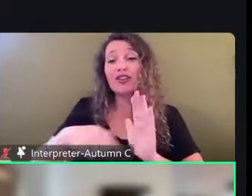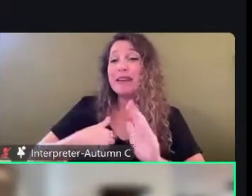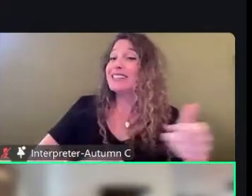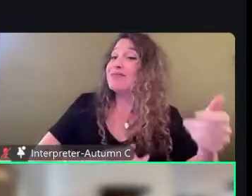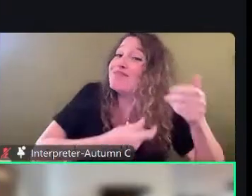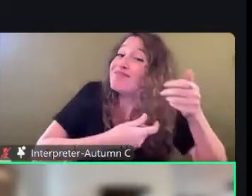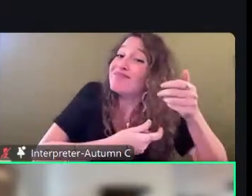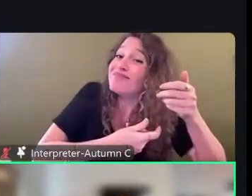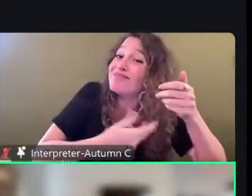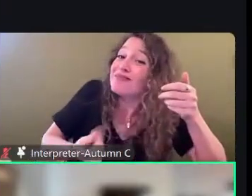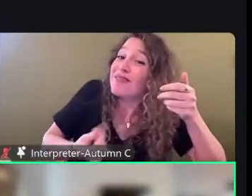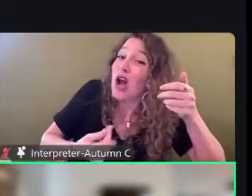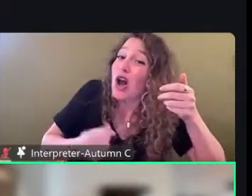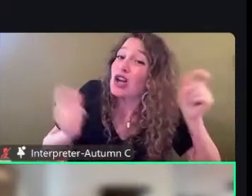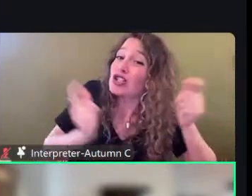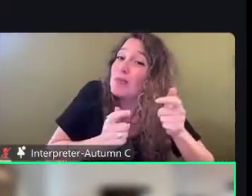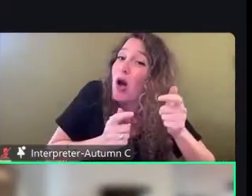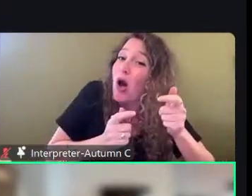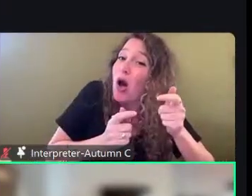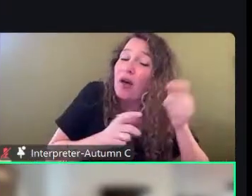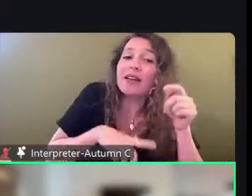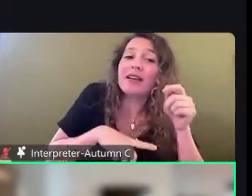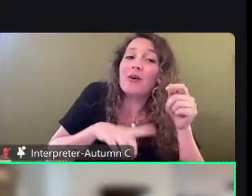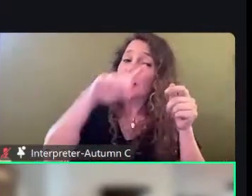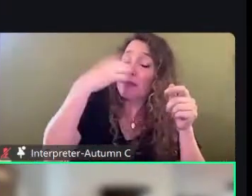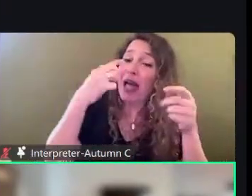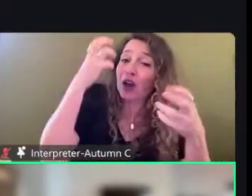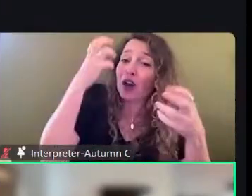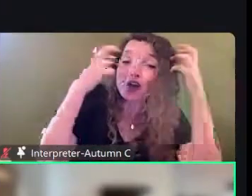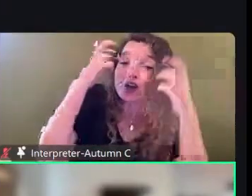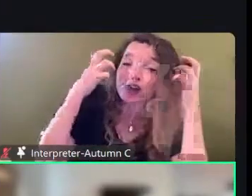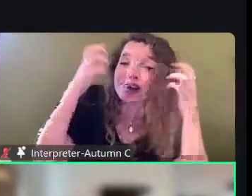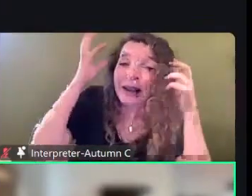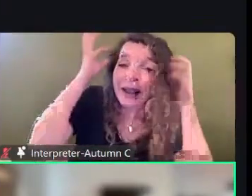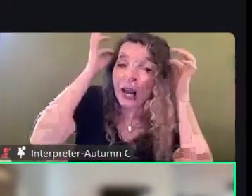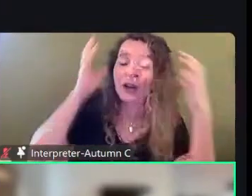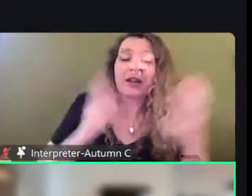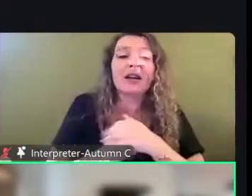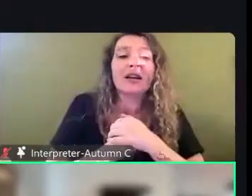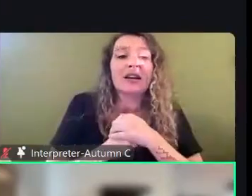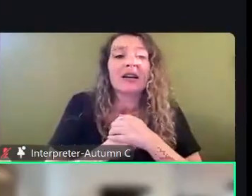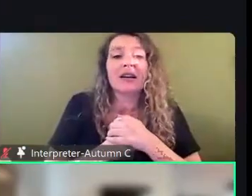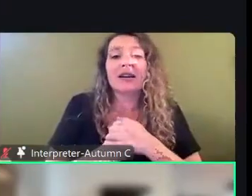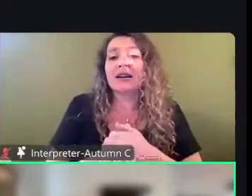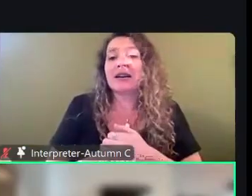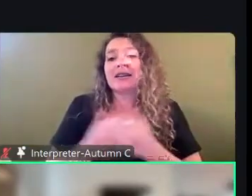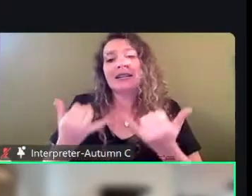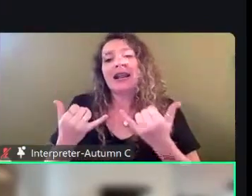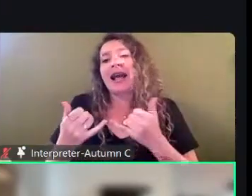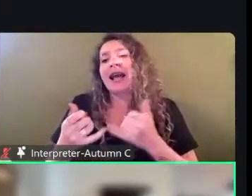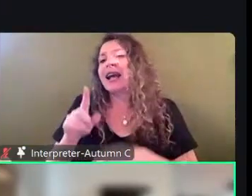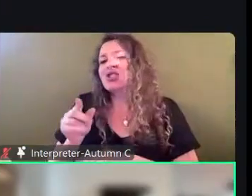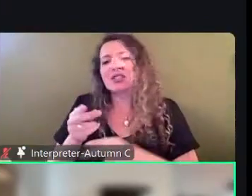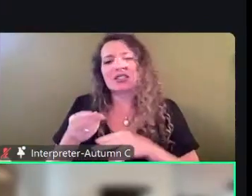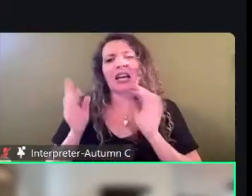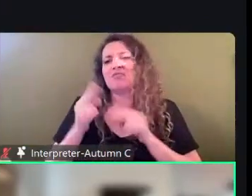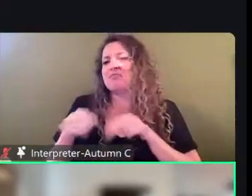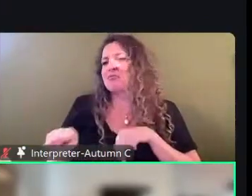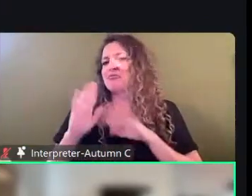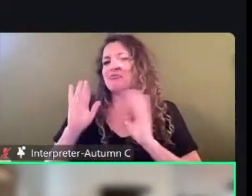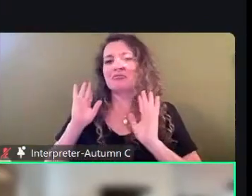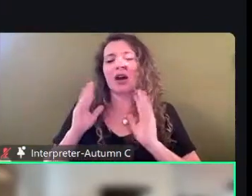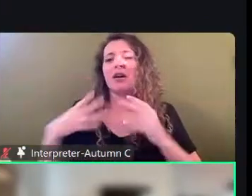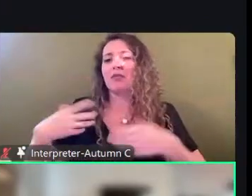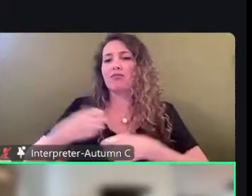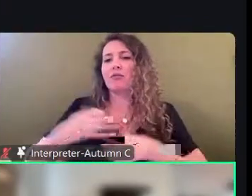dog, who is small with black curly hair. Today, I'm sharing just a slice of my research and initial